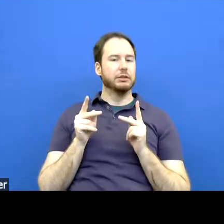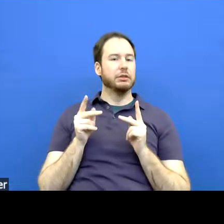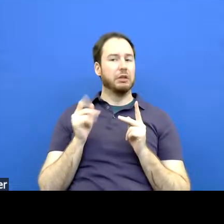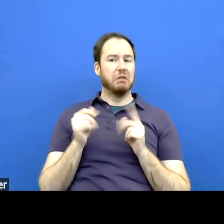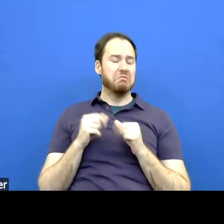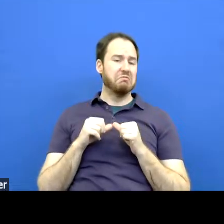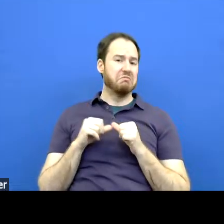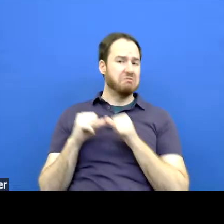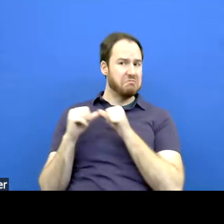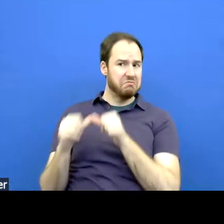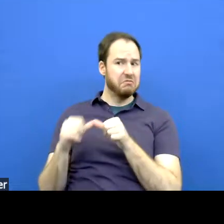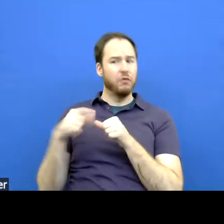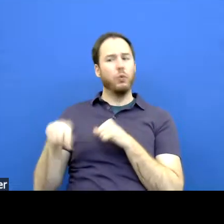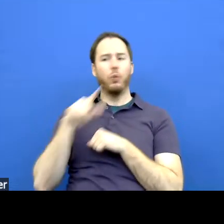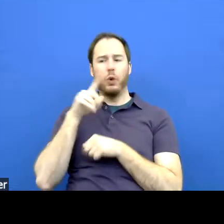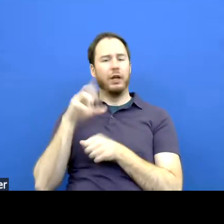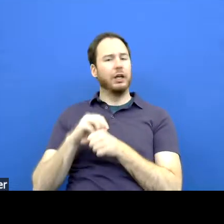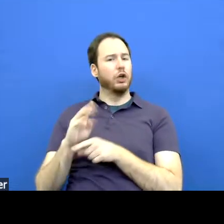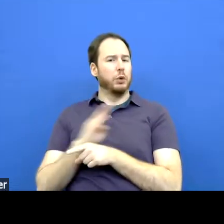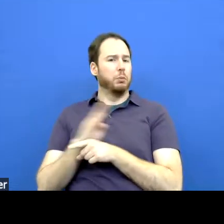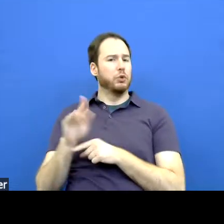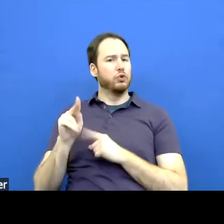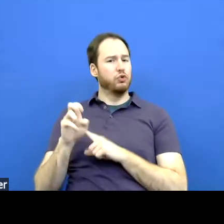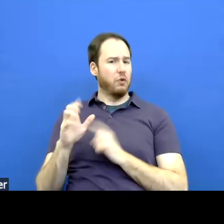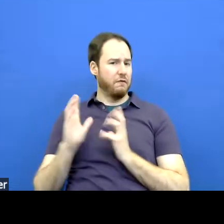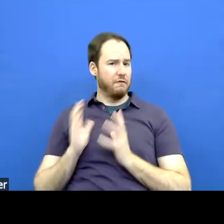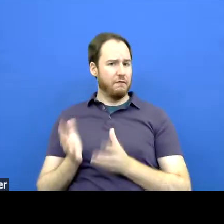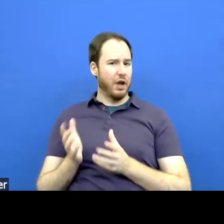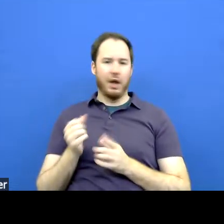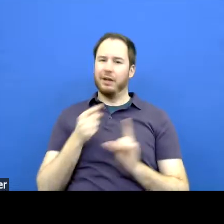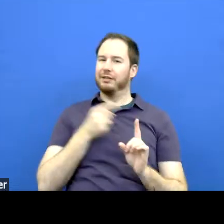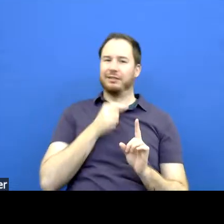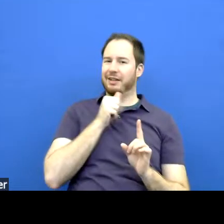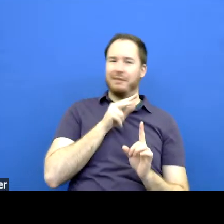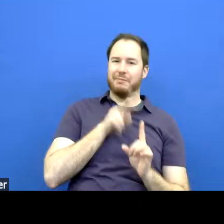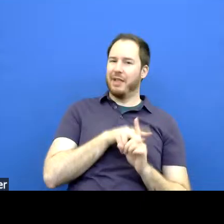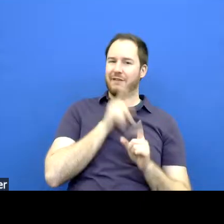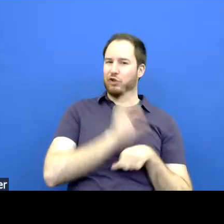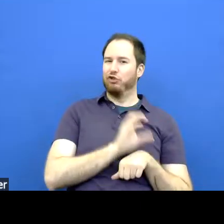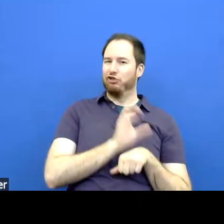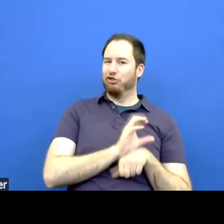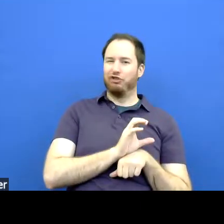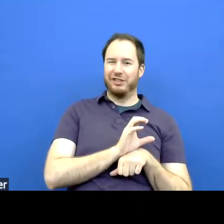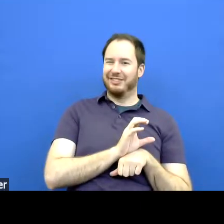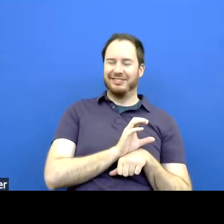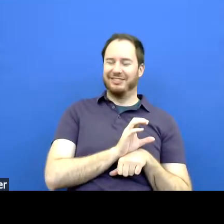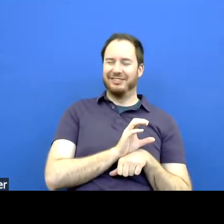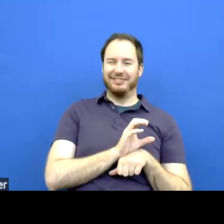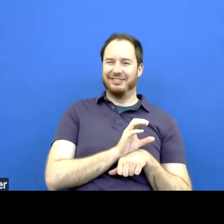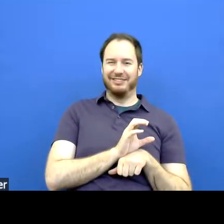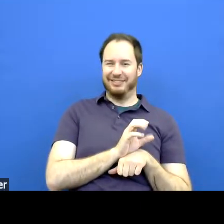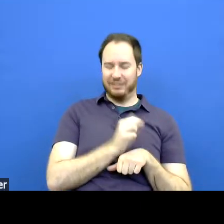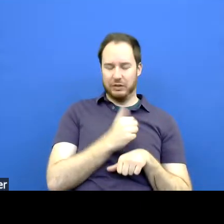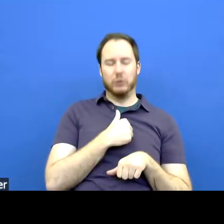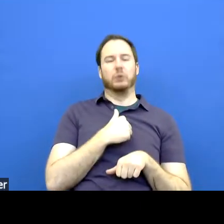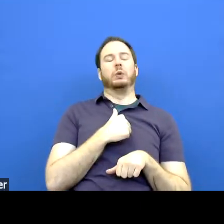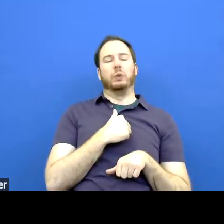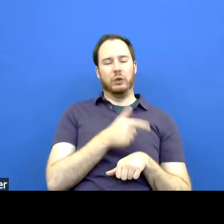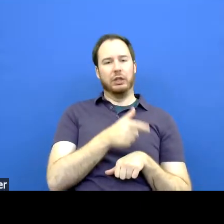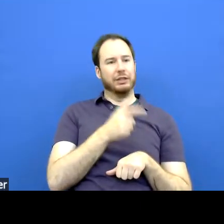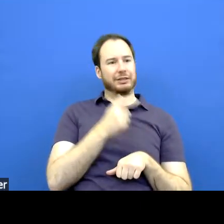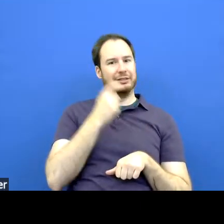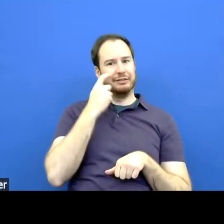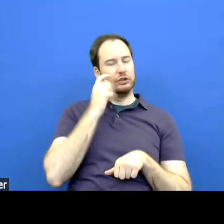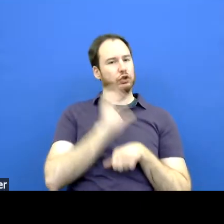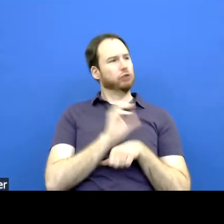works for people who are in the commercial zones. It doesn't work for churches. And we had a church this came